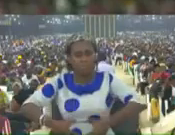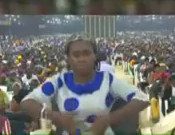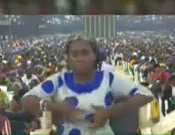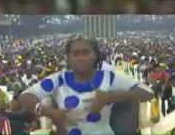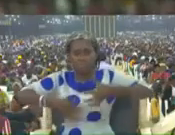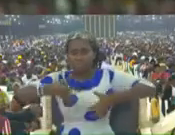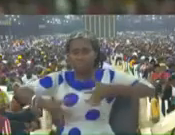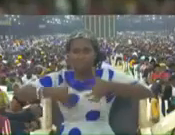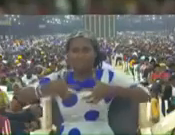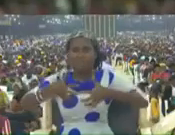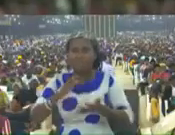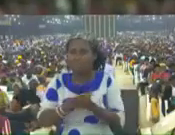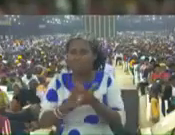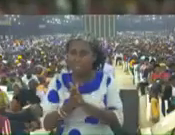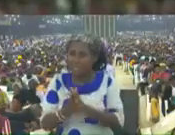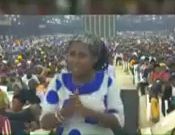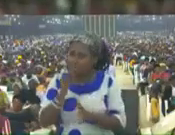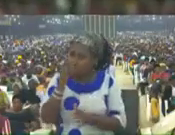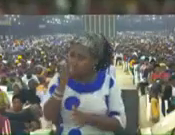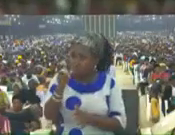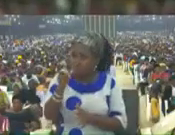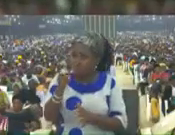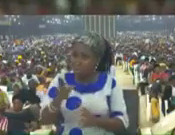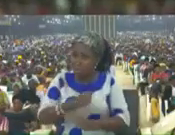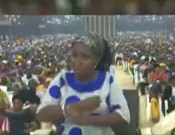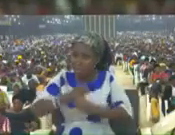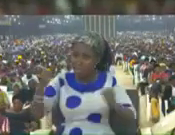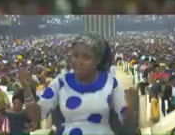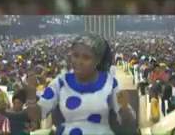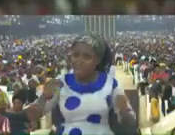You raped our daughter, our sister.